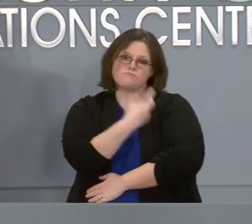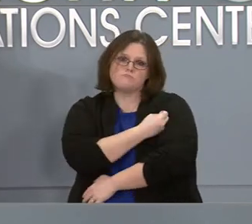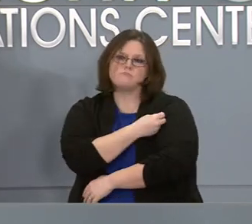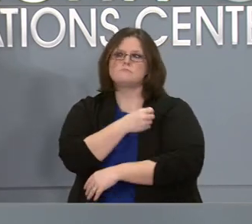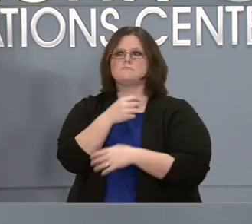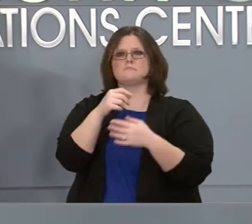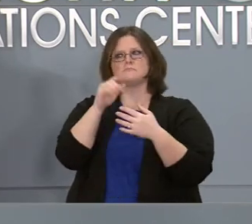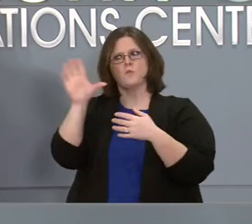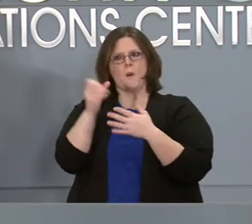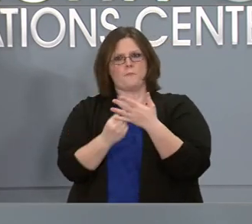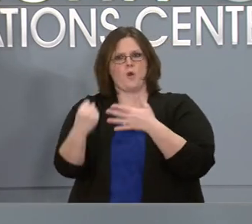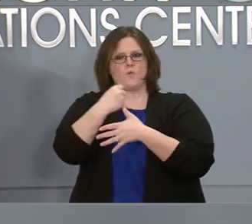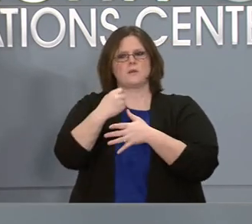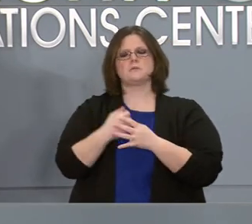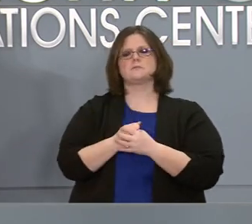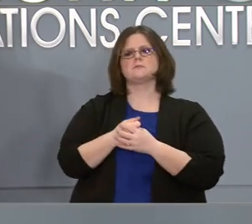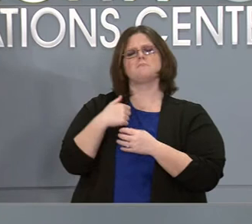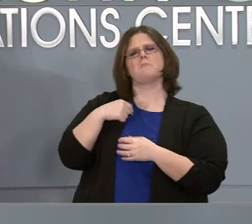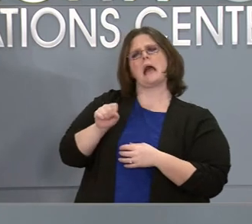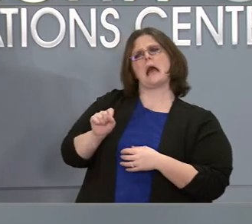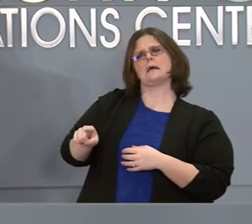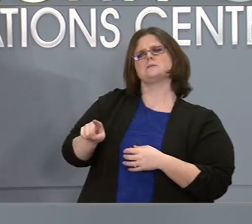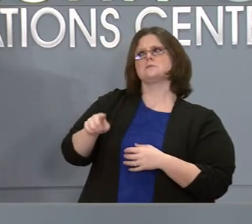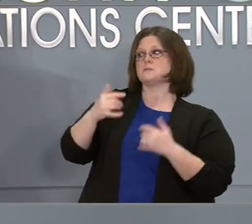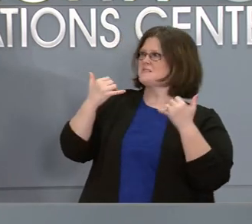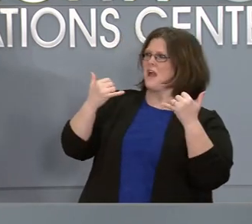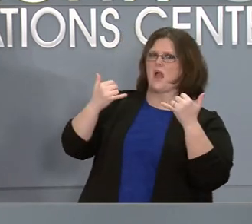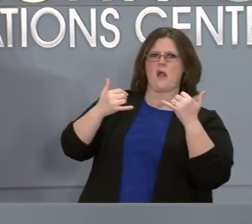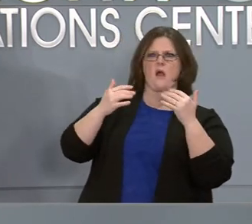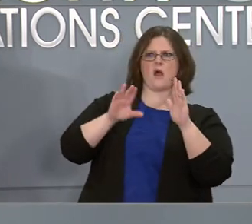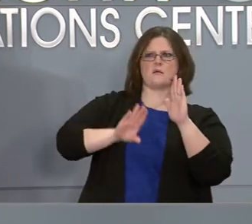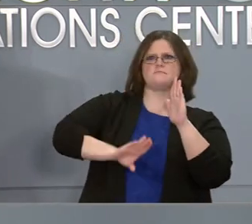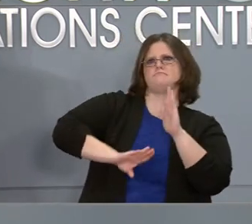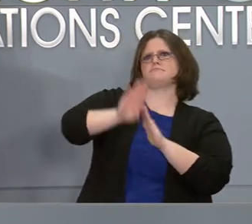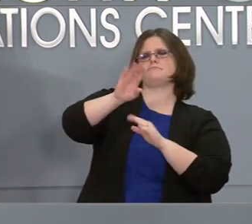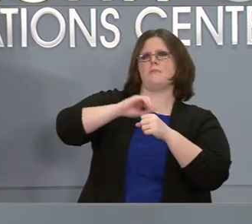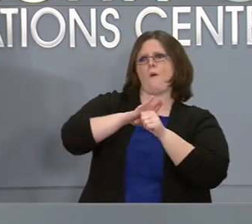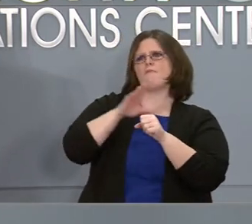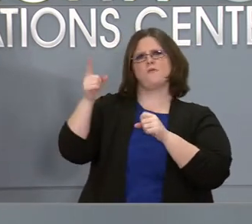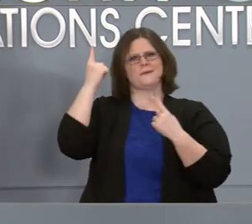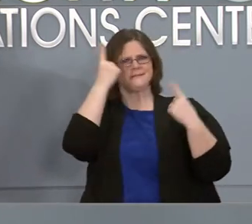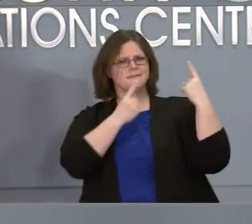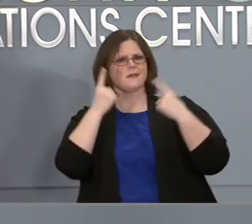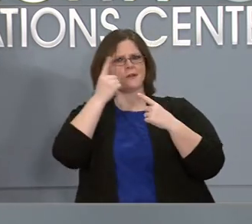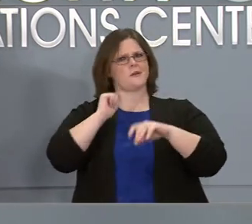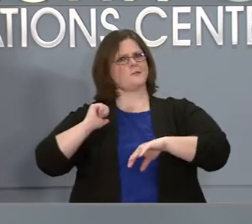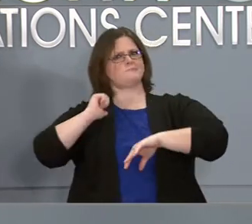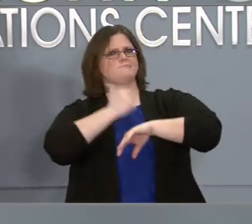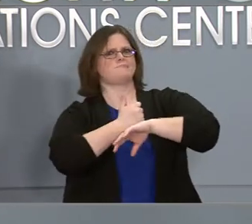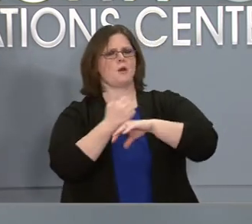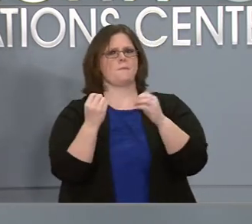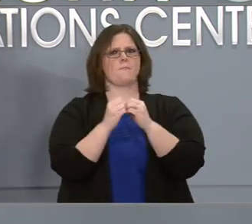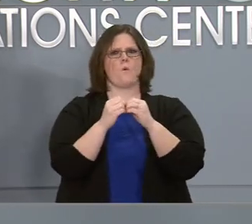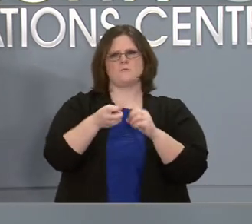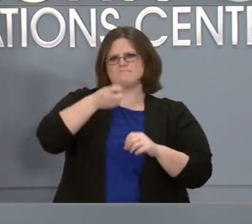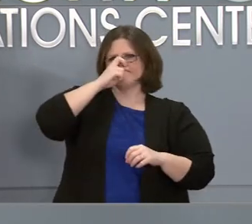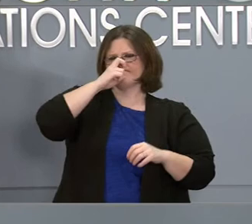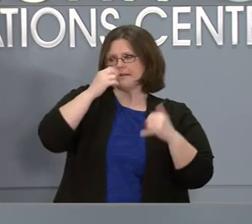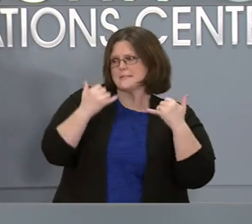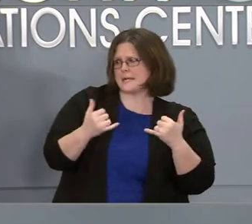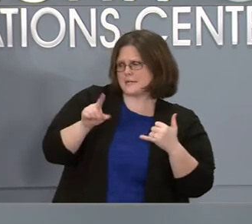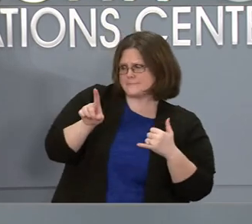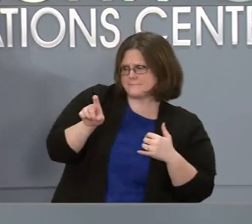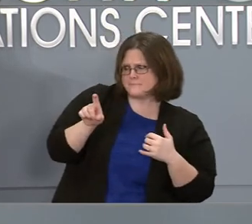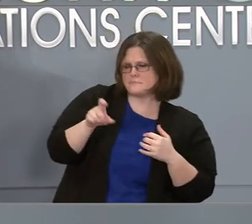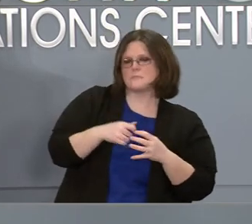Are reimposing any mandates to curb the spread of the virus something you're seriously considering? We're in a different place today